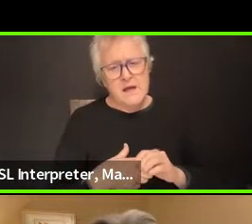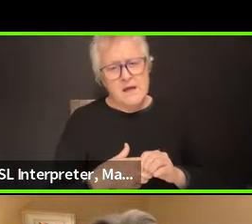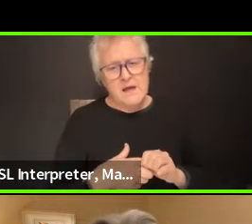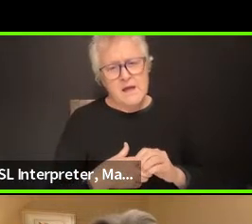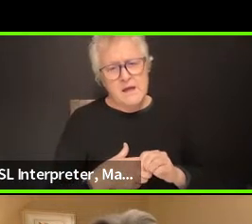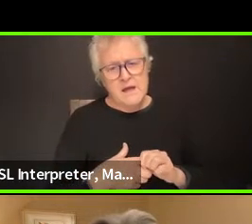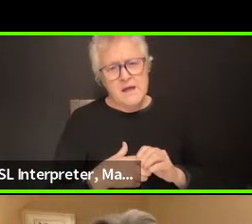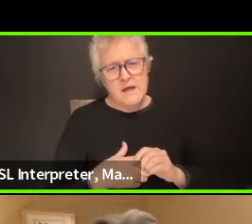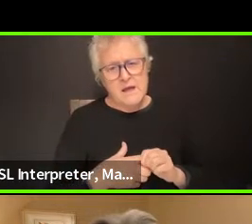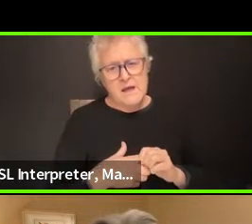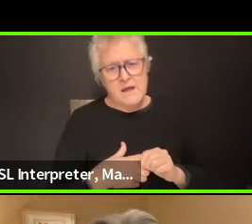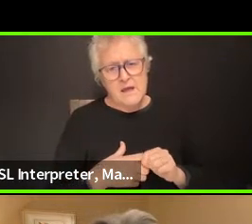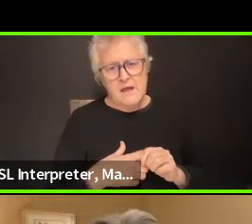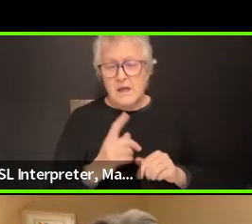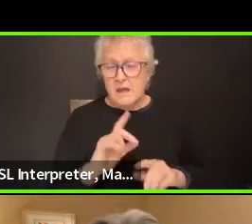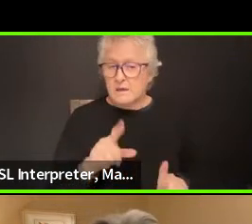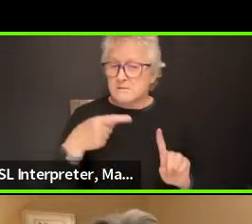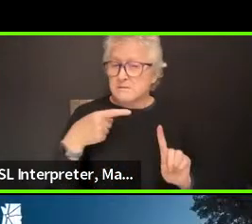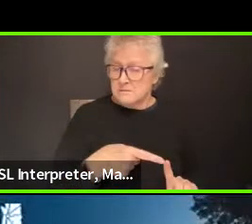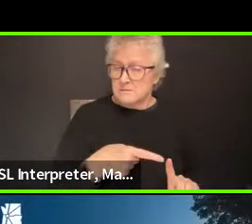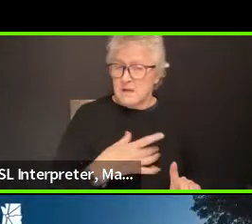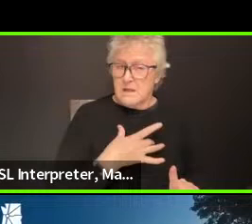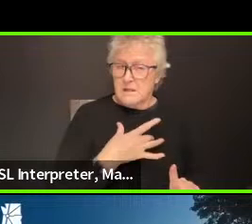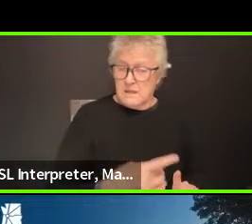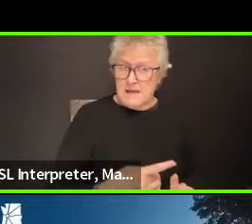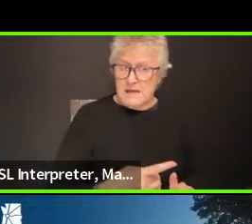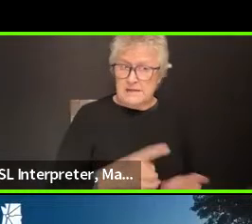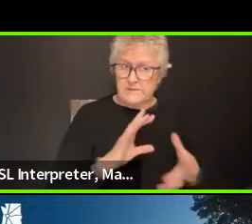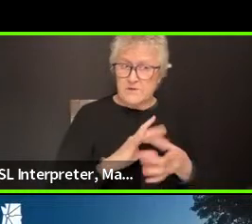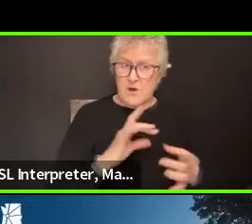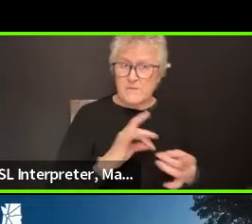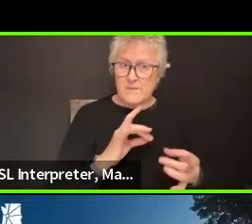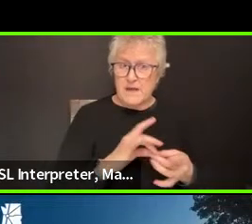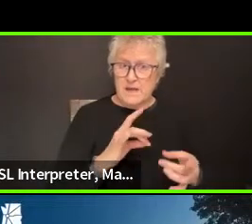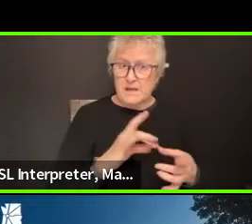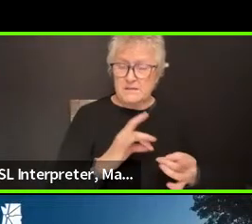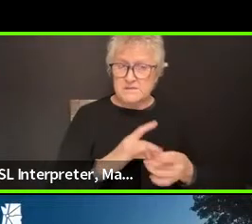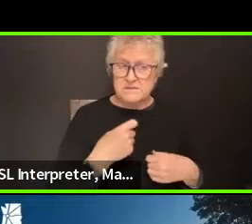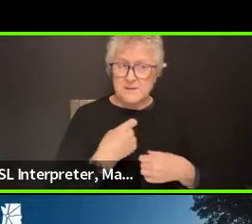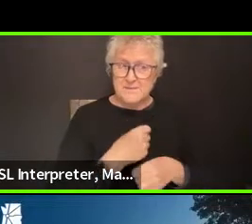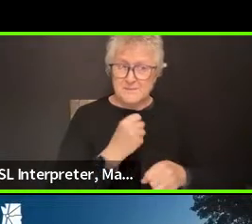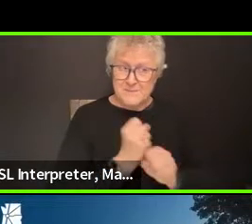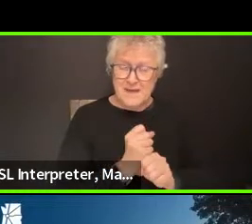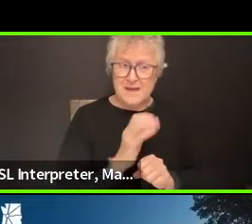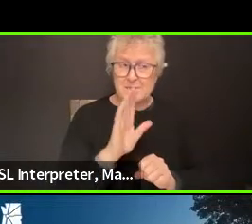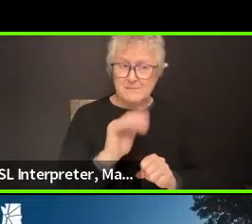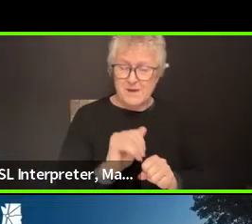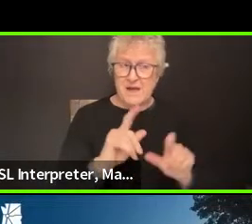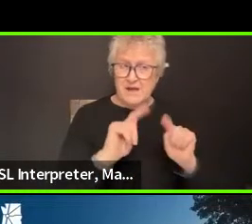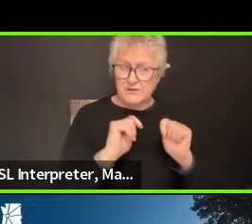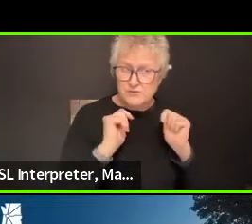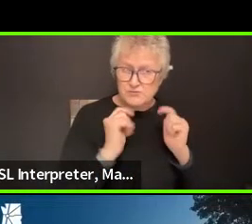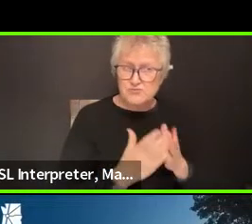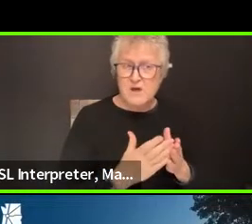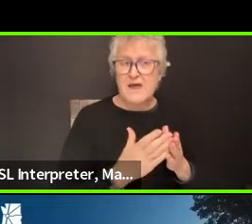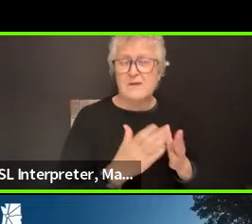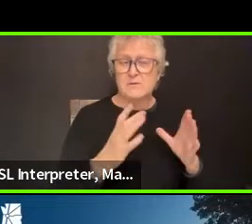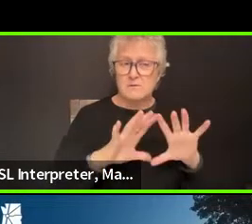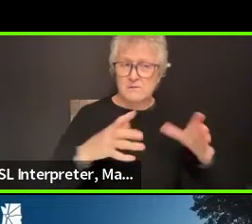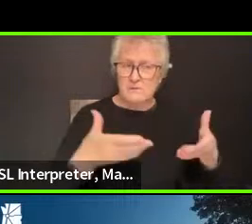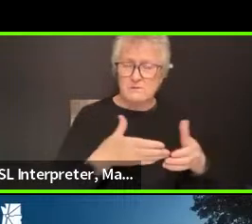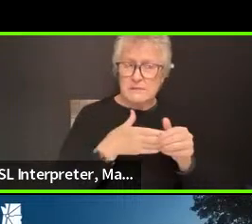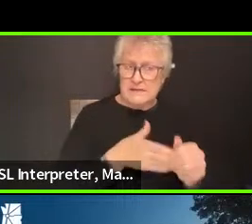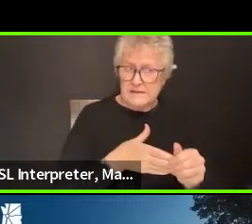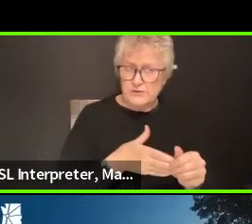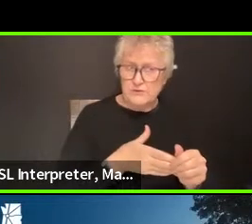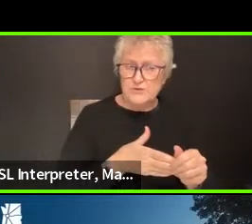the comments made by our tribal leaders that were there. It was very important to have them there and have